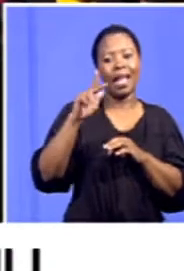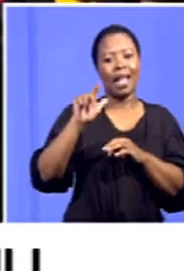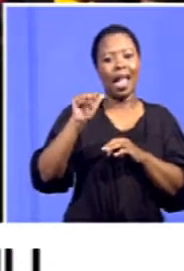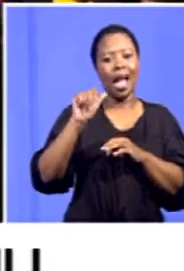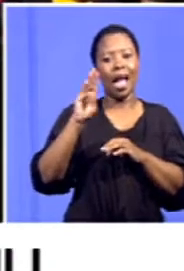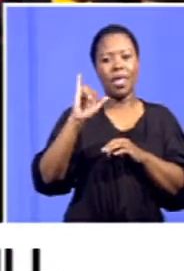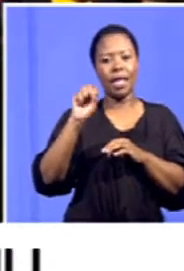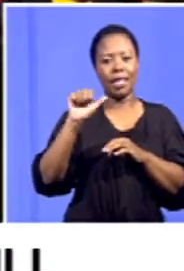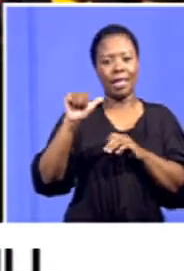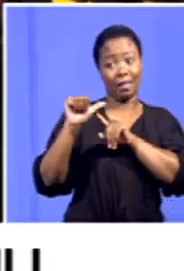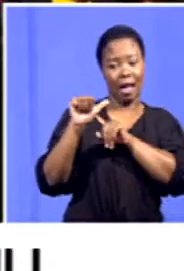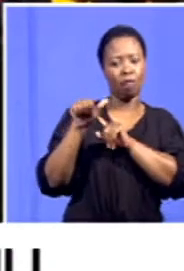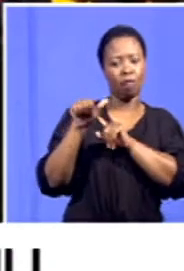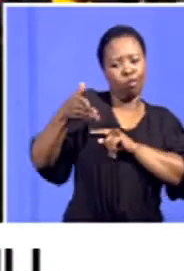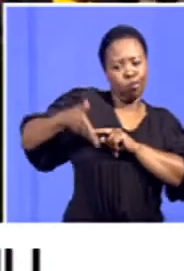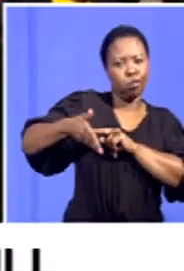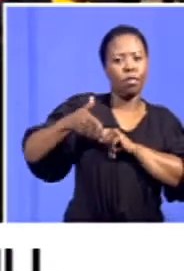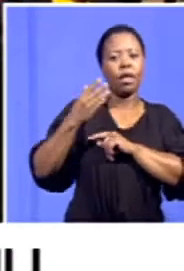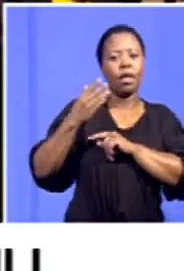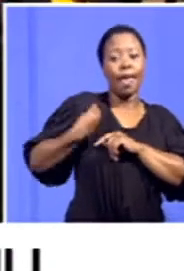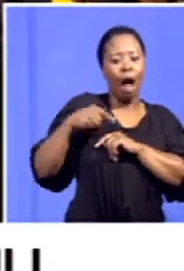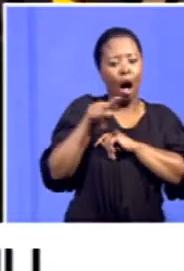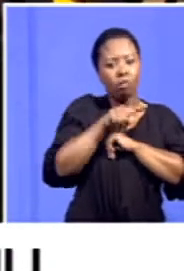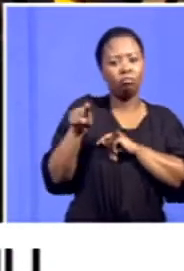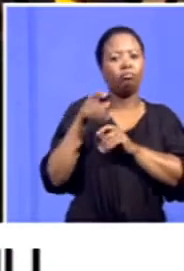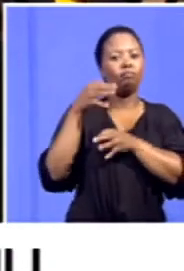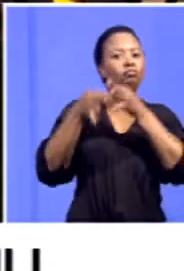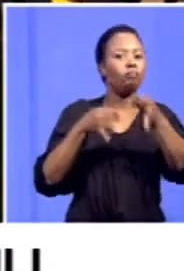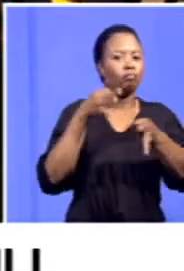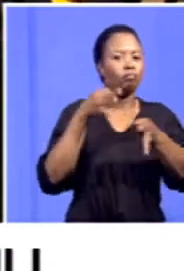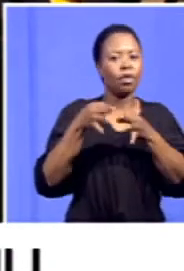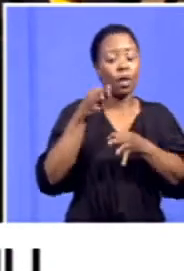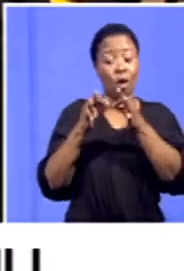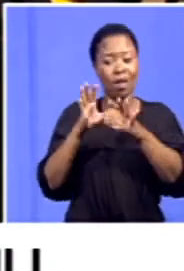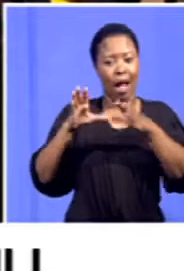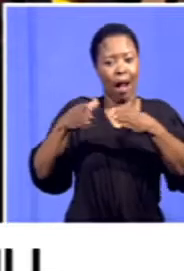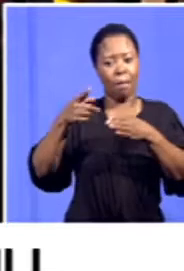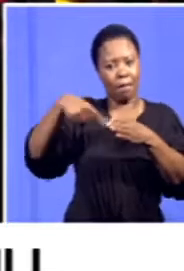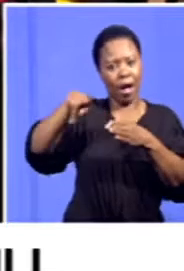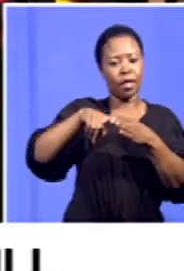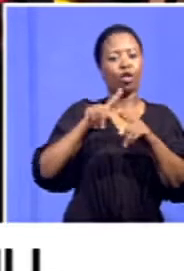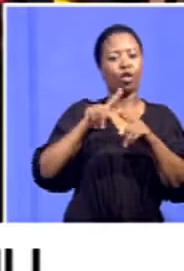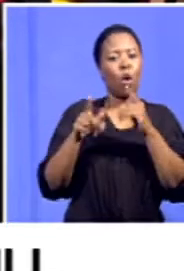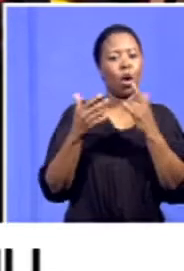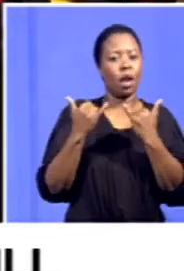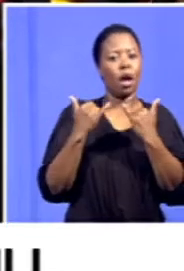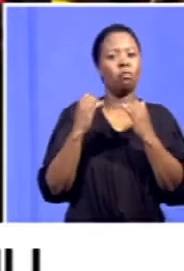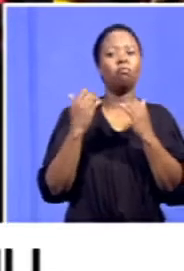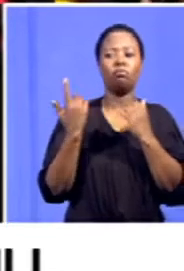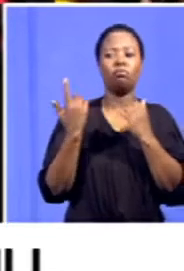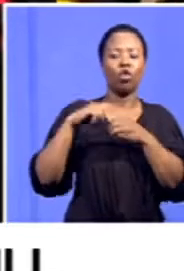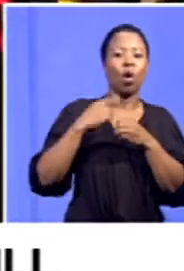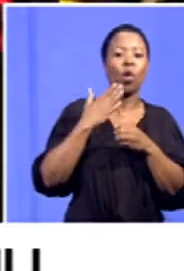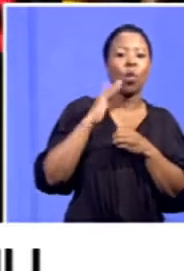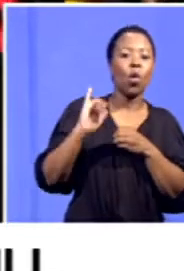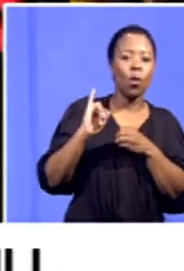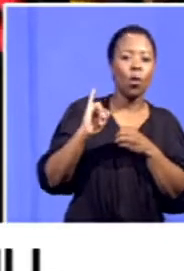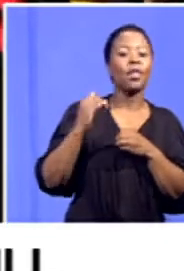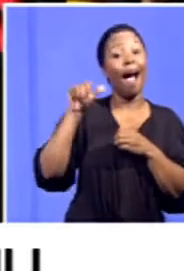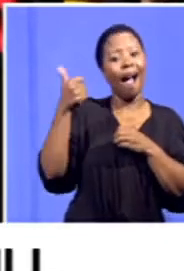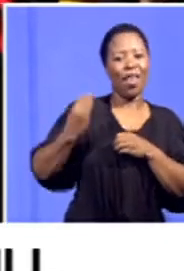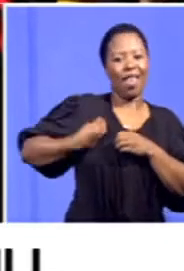to address these young members of the party. But to join, to speak to me more about this, I'm actually joined by another young